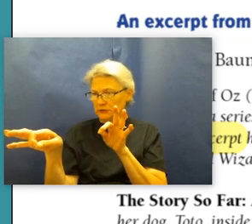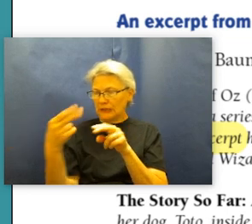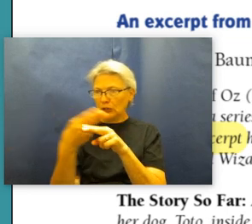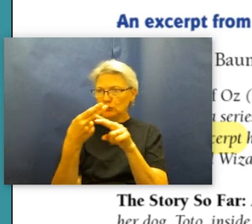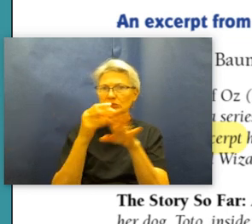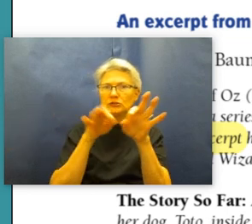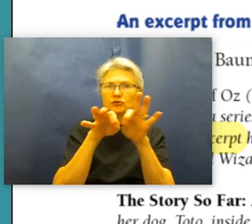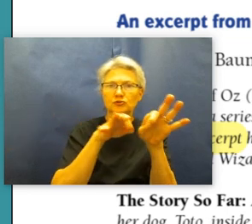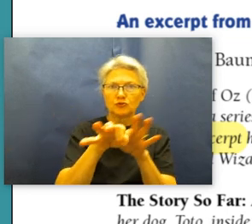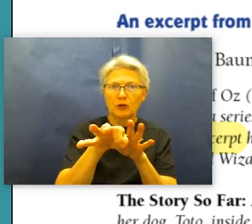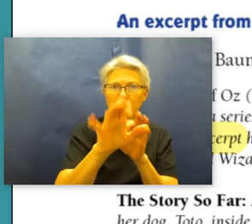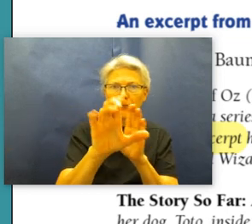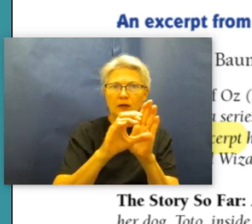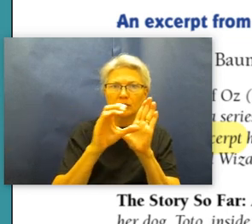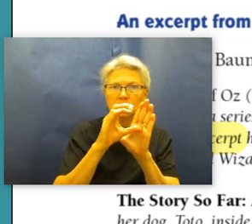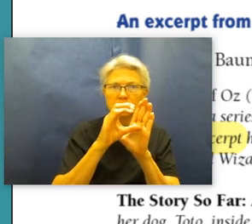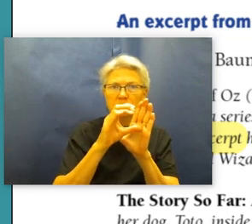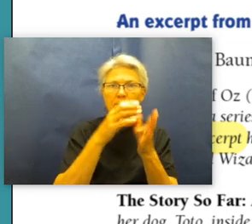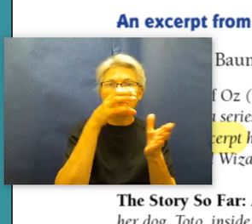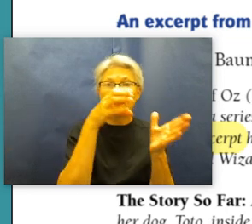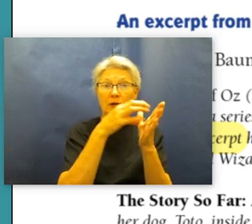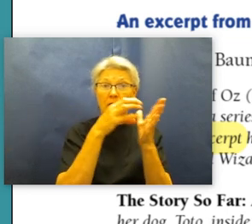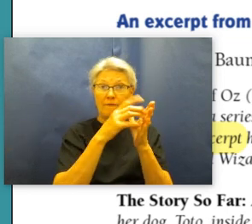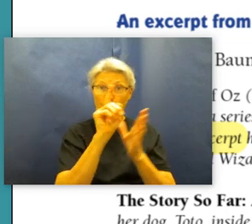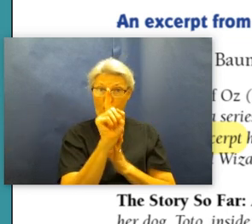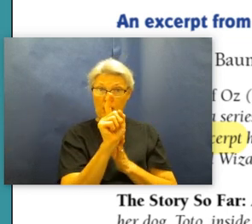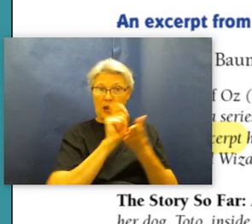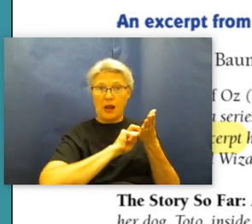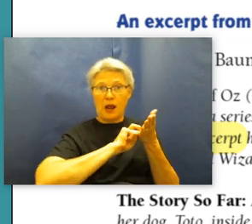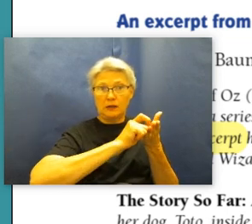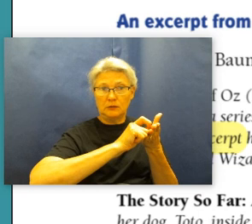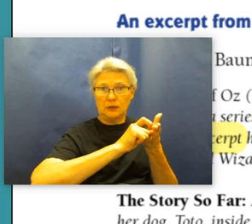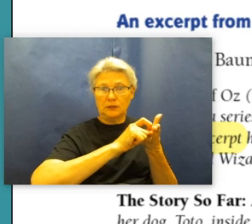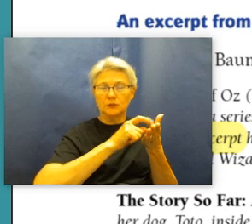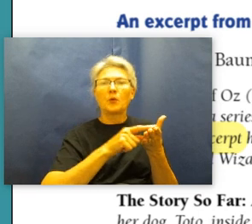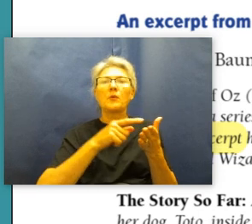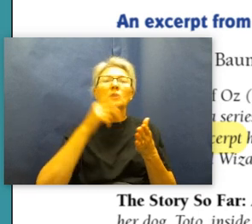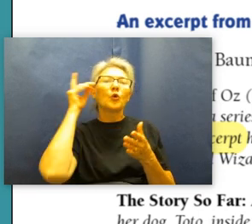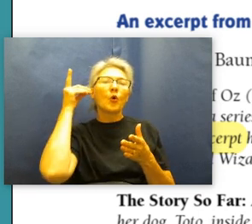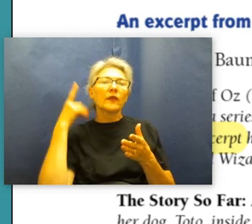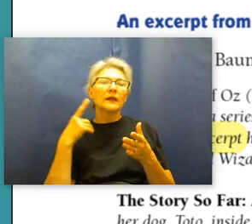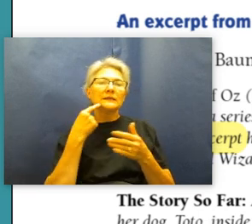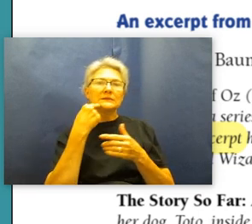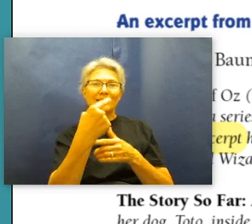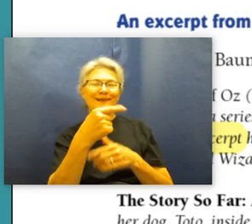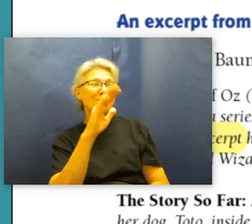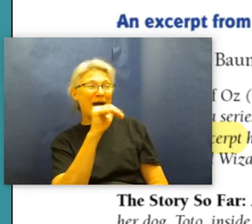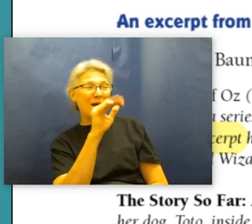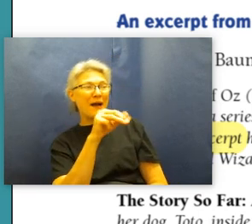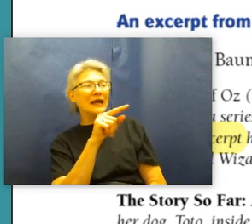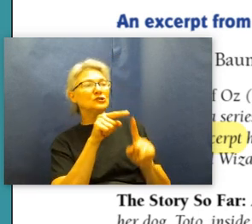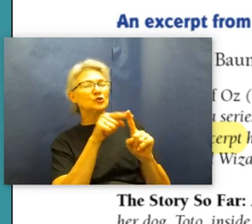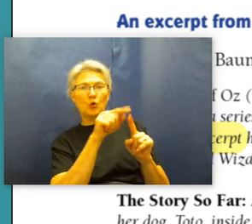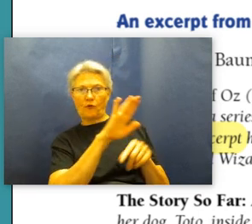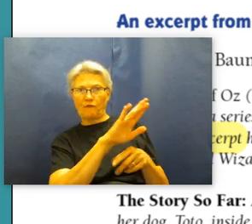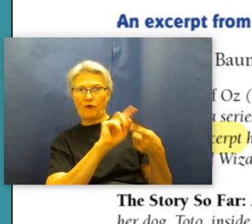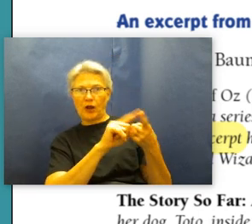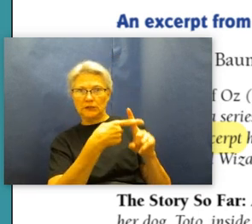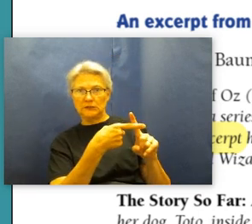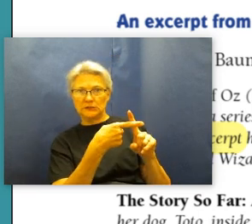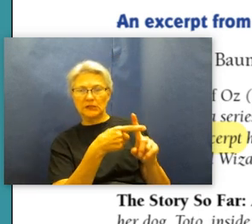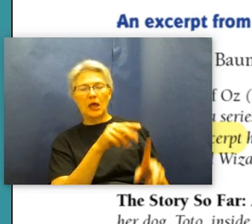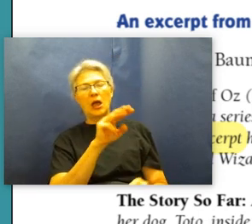In paragraph 1, I underlined the part where she said goodbye to the Munchkins or her friends and started